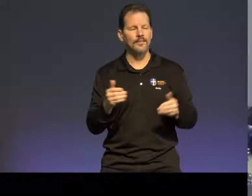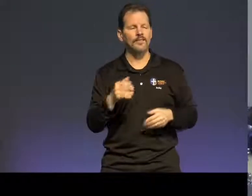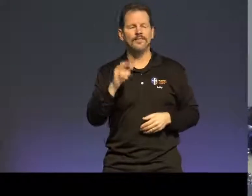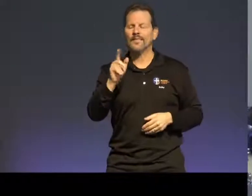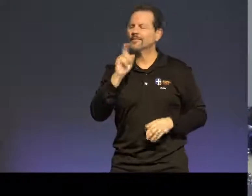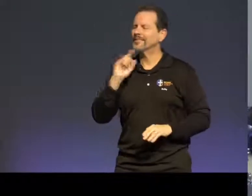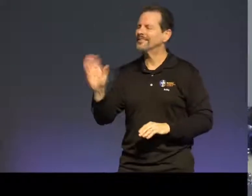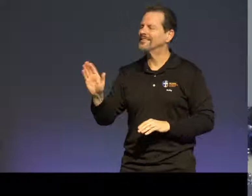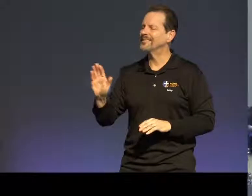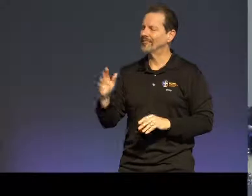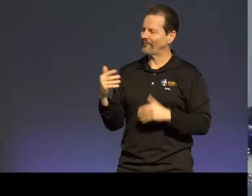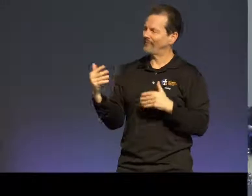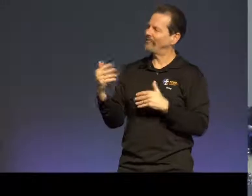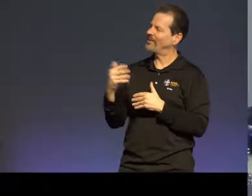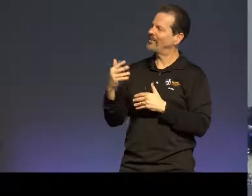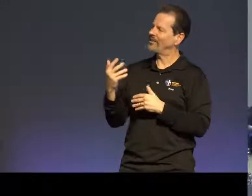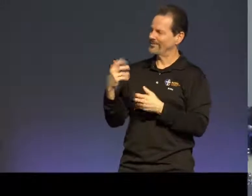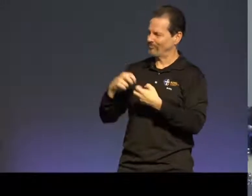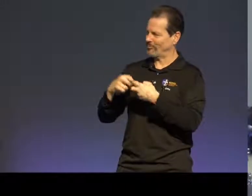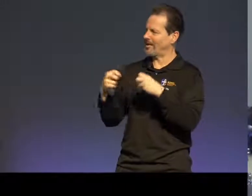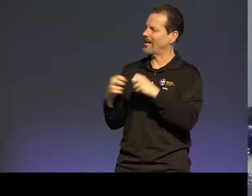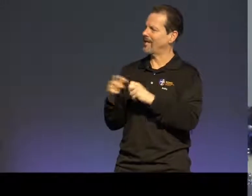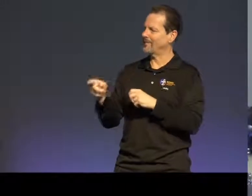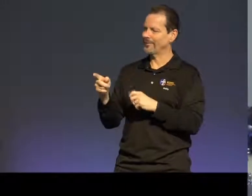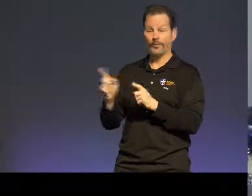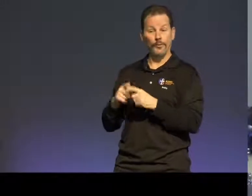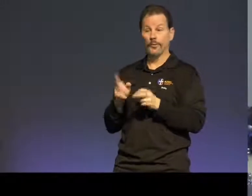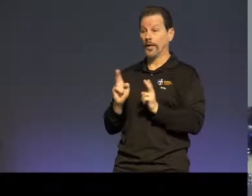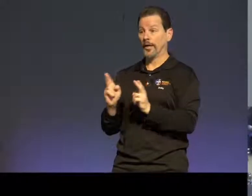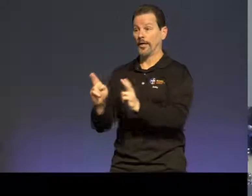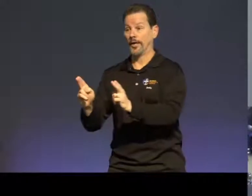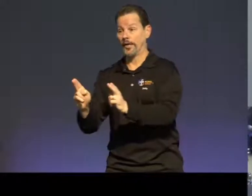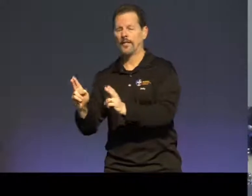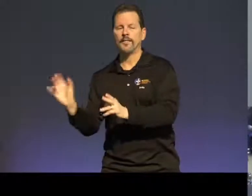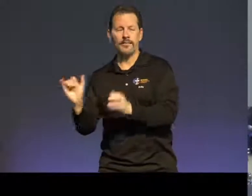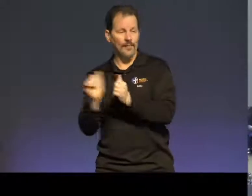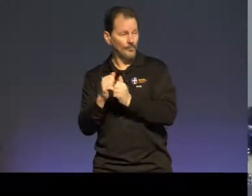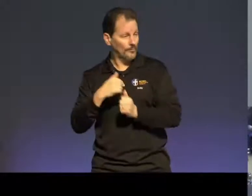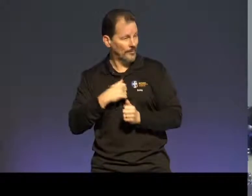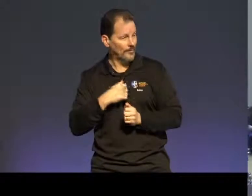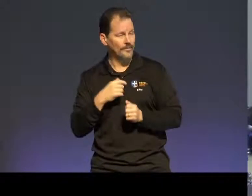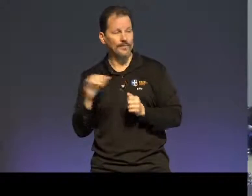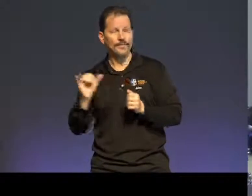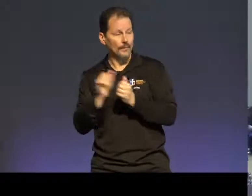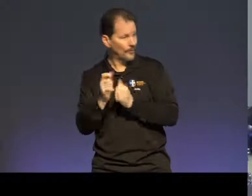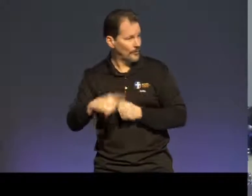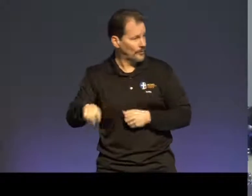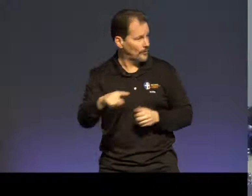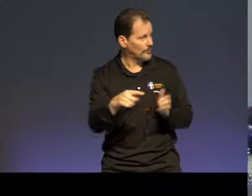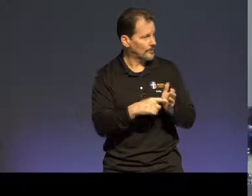way. And some of us do the same thing. Some of me do the same thing. All of me has done this.